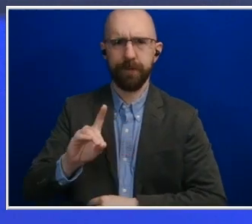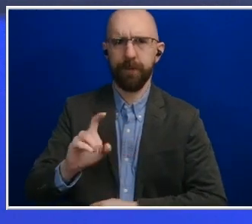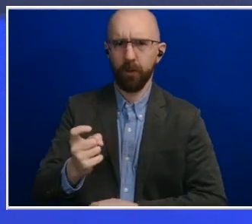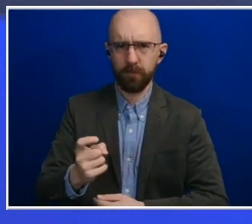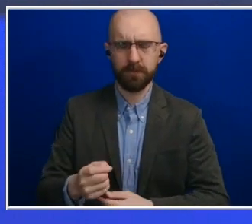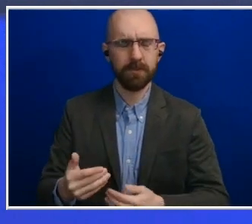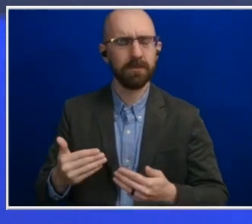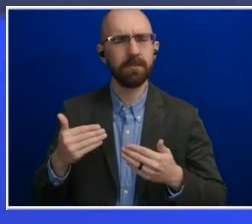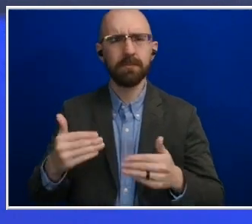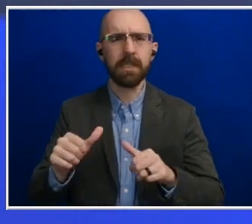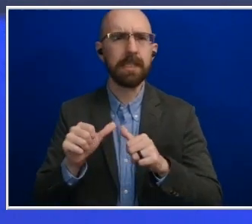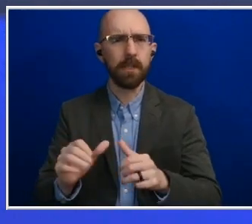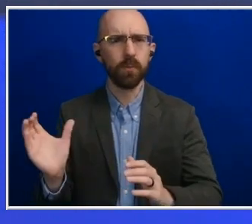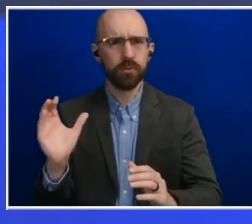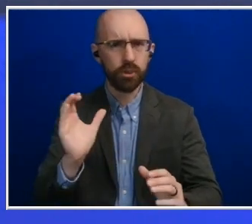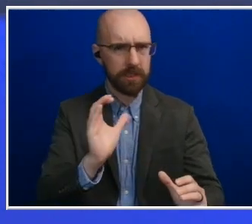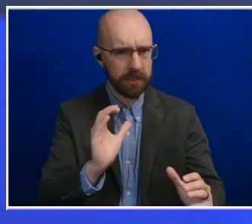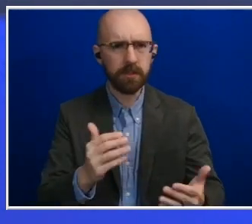search.